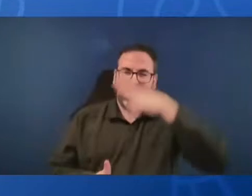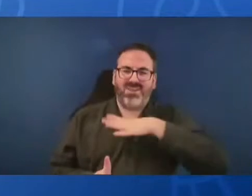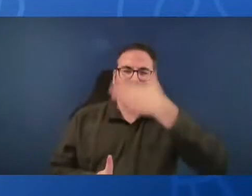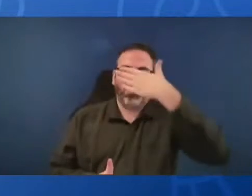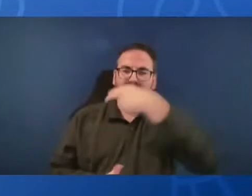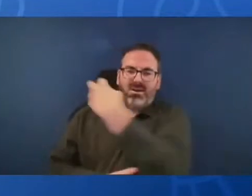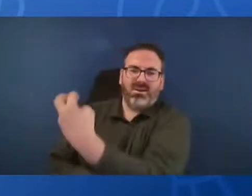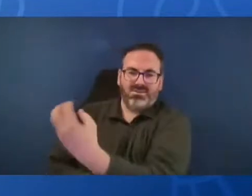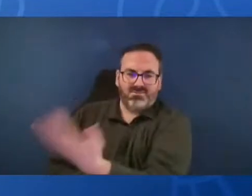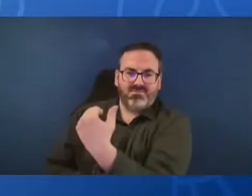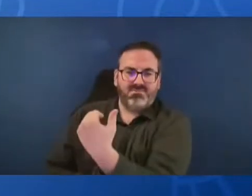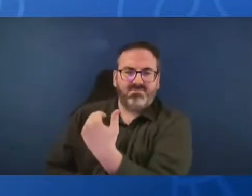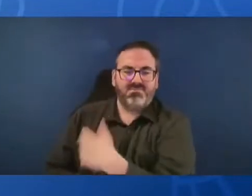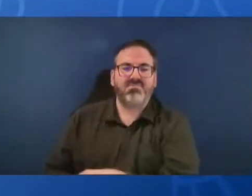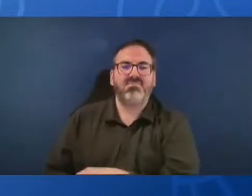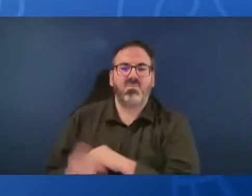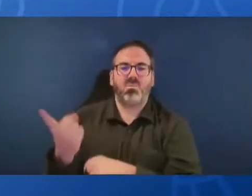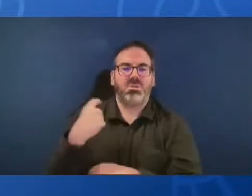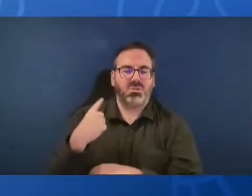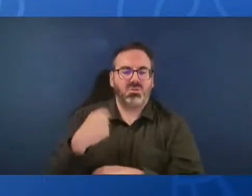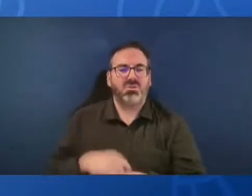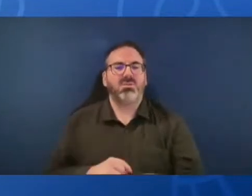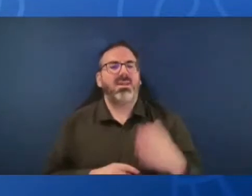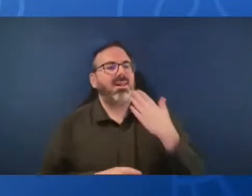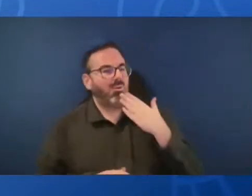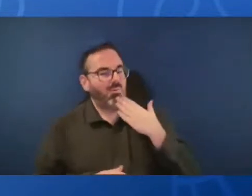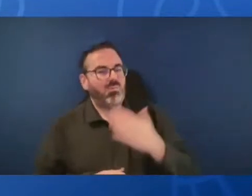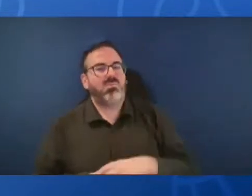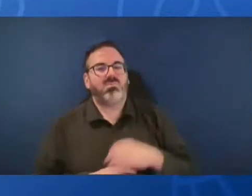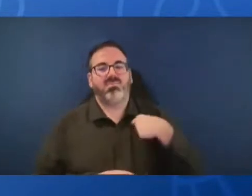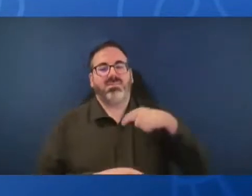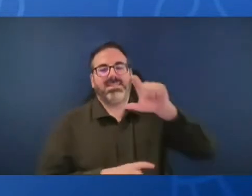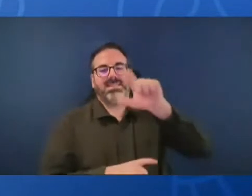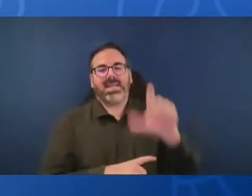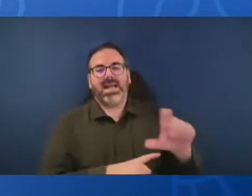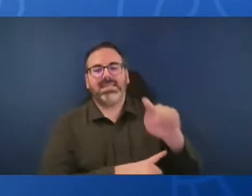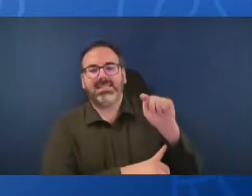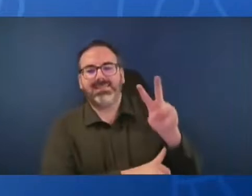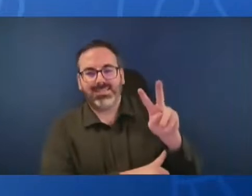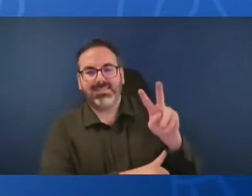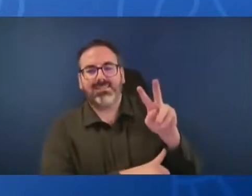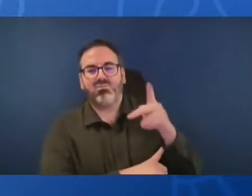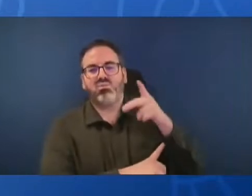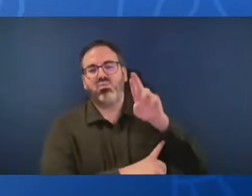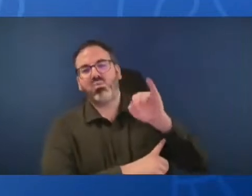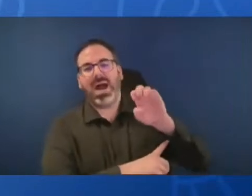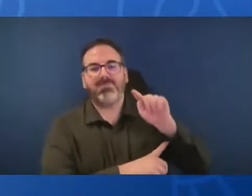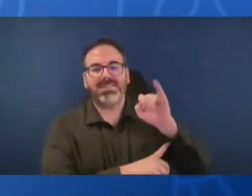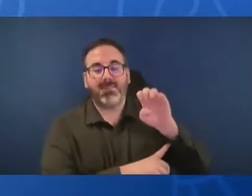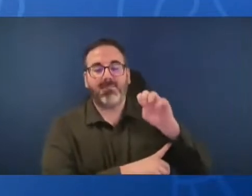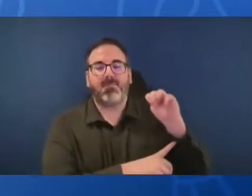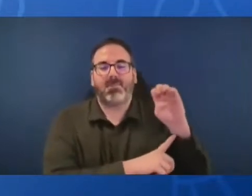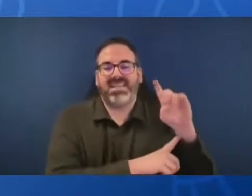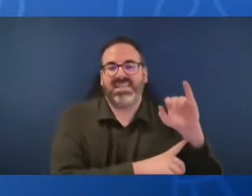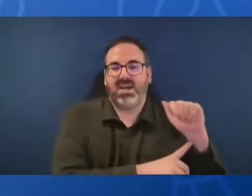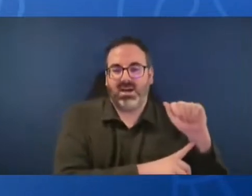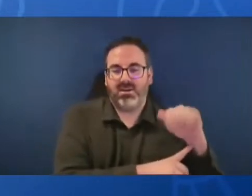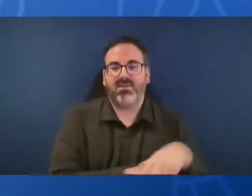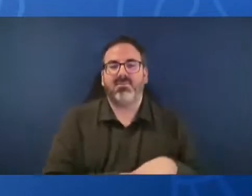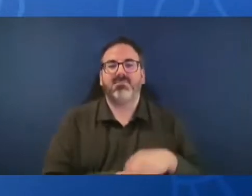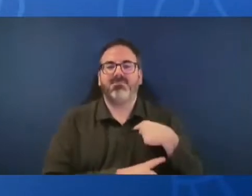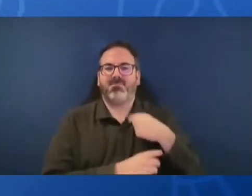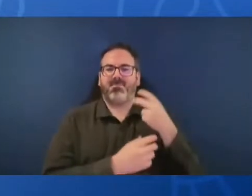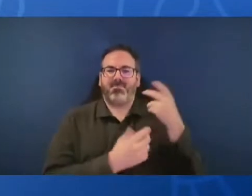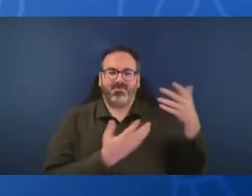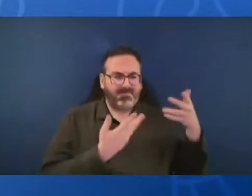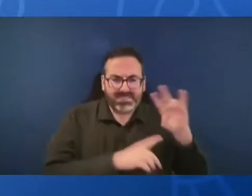TV and primetime media. So we both were at the G7 the last week. Yes, we were. And the focus was Ukraine.